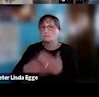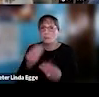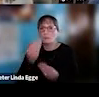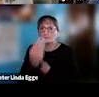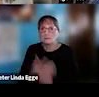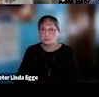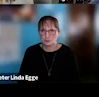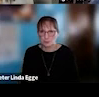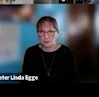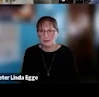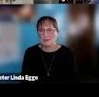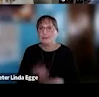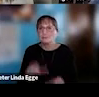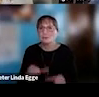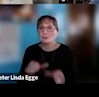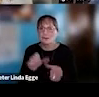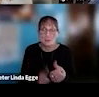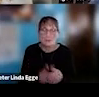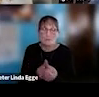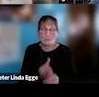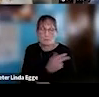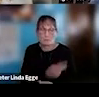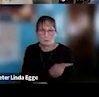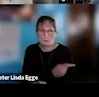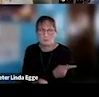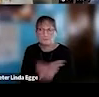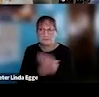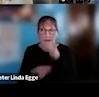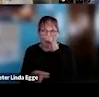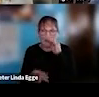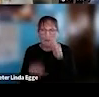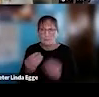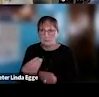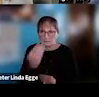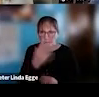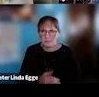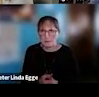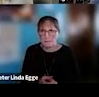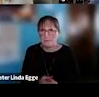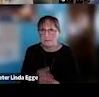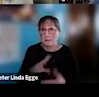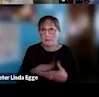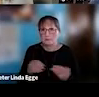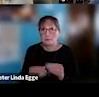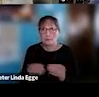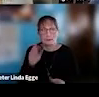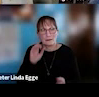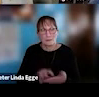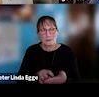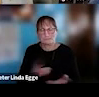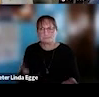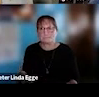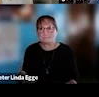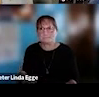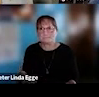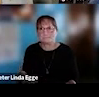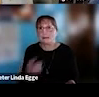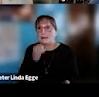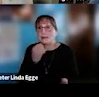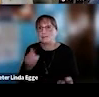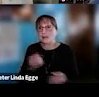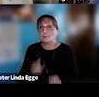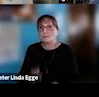Constantly, I reinforce with my patients the story that they tell me is the story I see them living, and not what happens in the